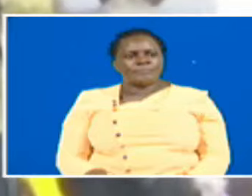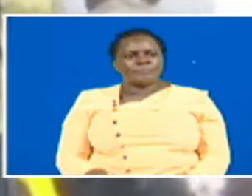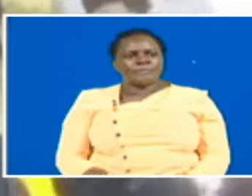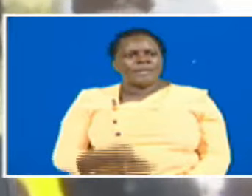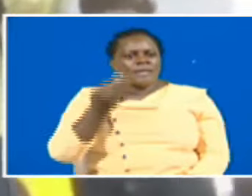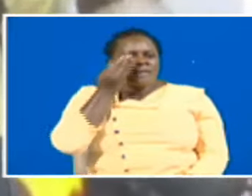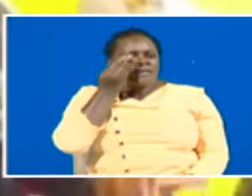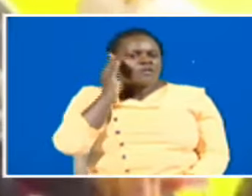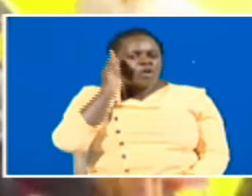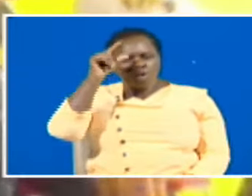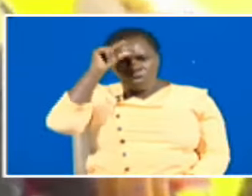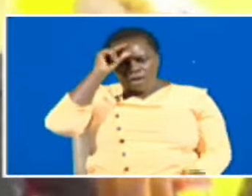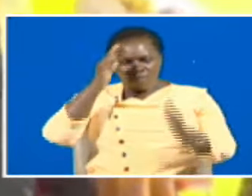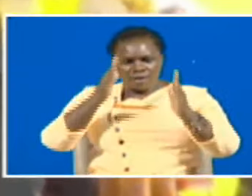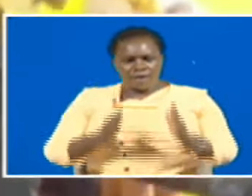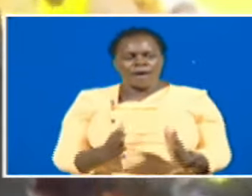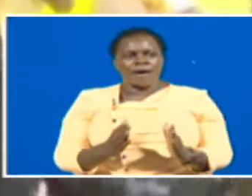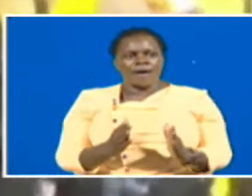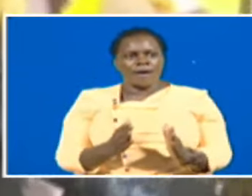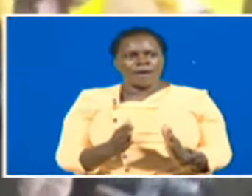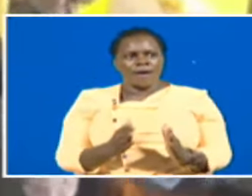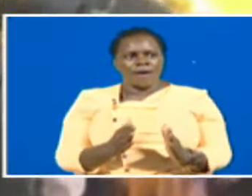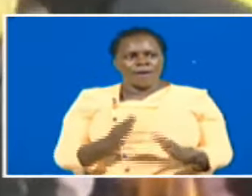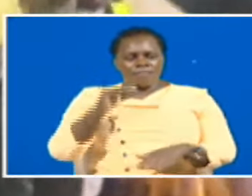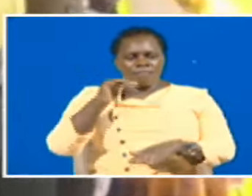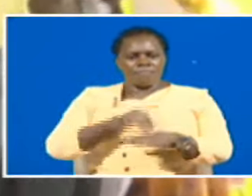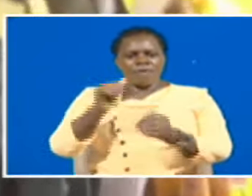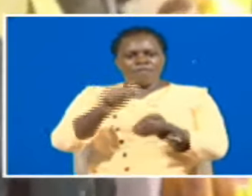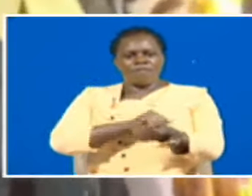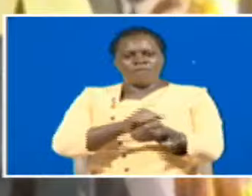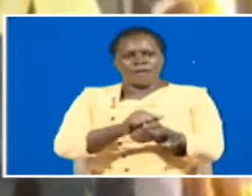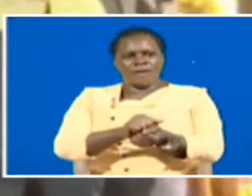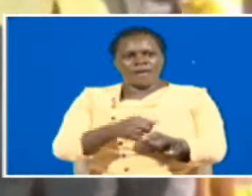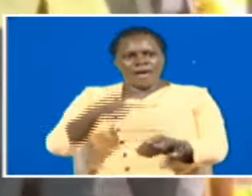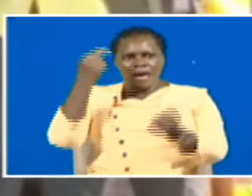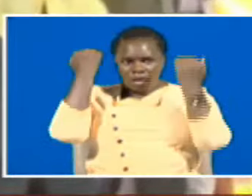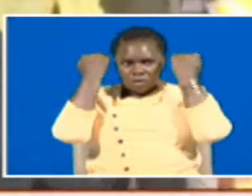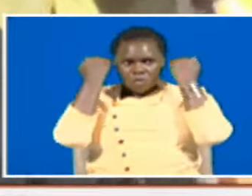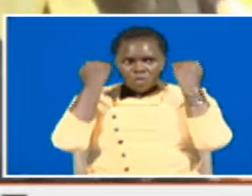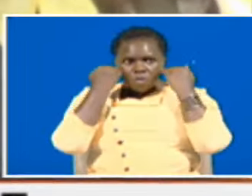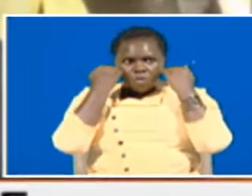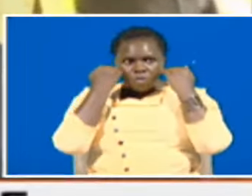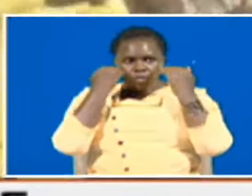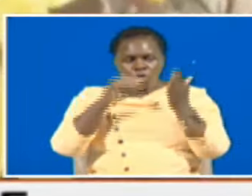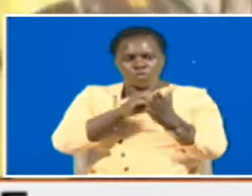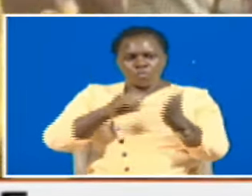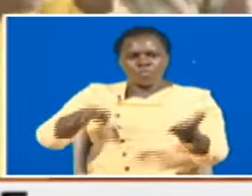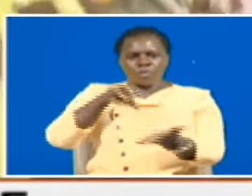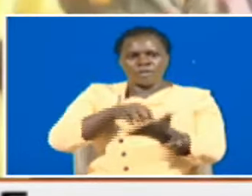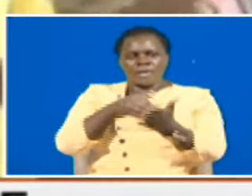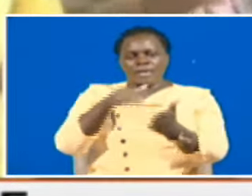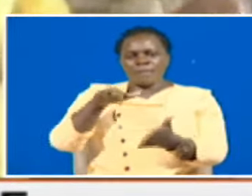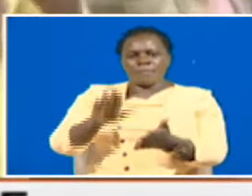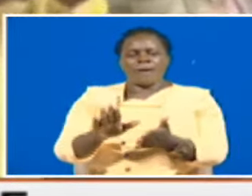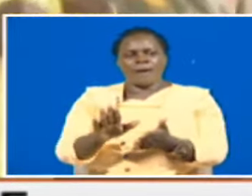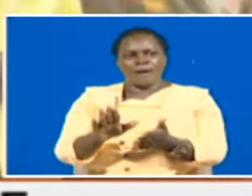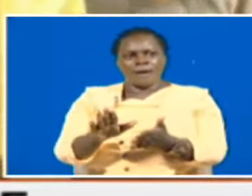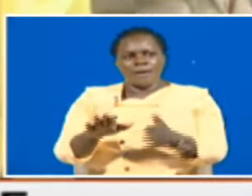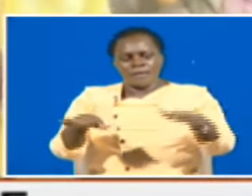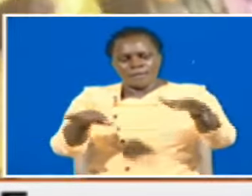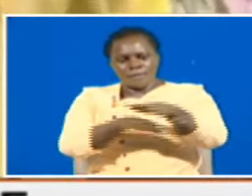Isiolo Governor Abdi Hassan Guyo was dealt a blow on Friday after the High Court dismissed a bill to strike out a case against him and his